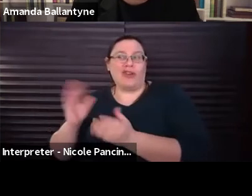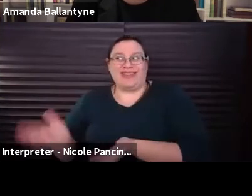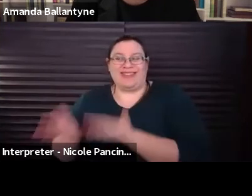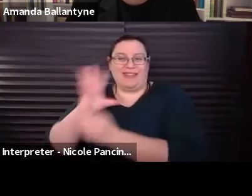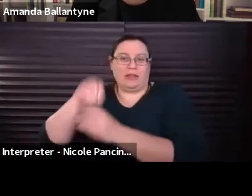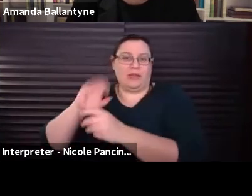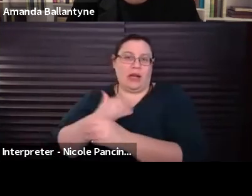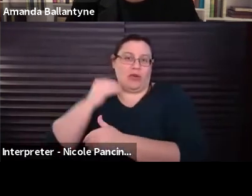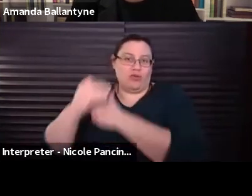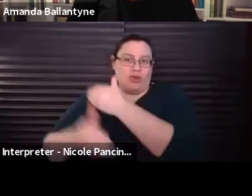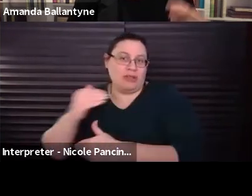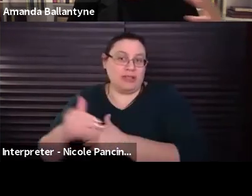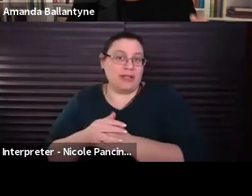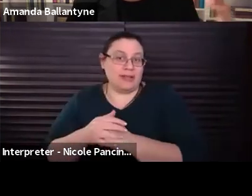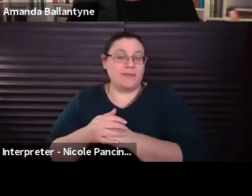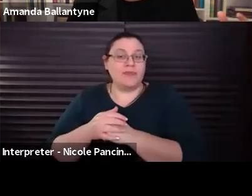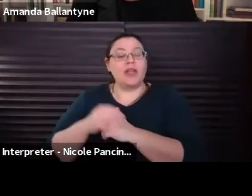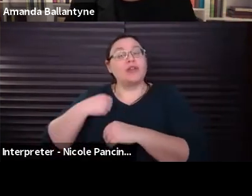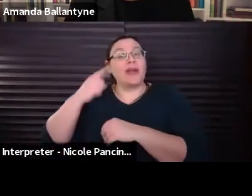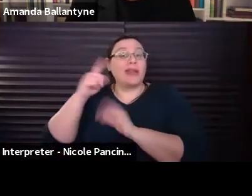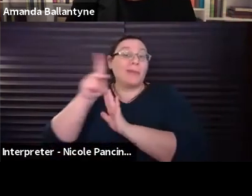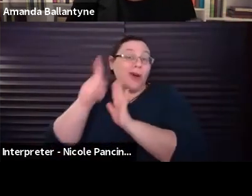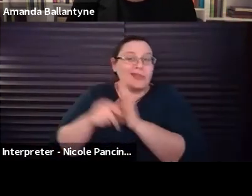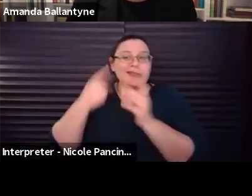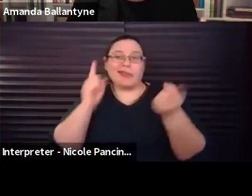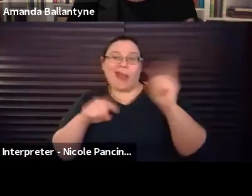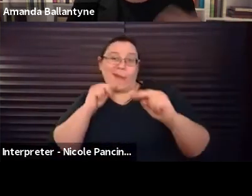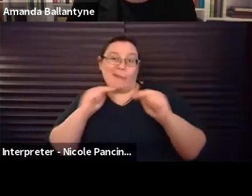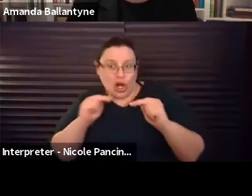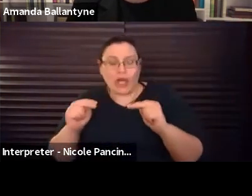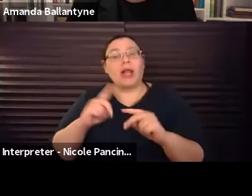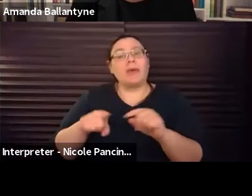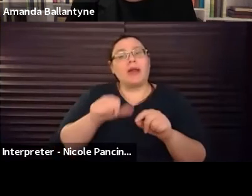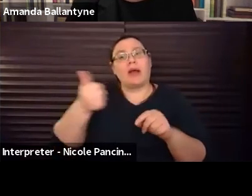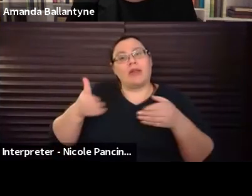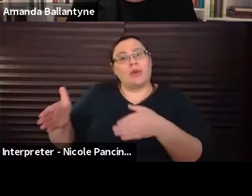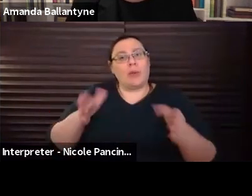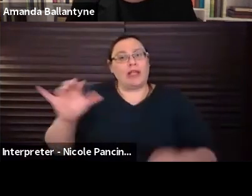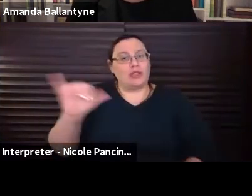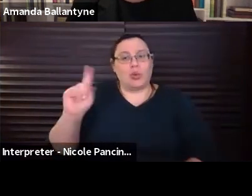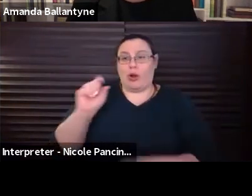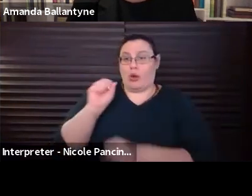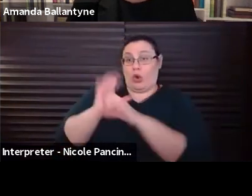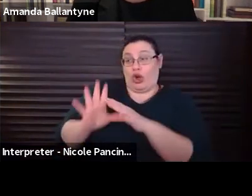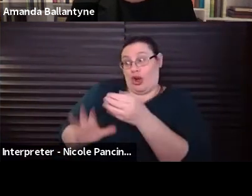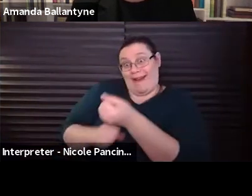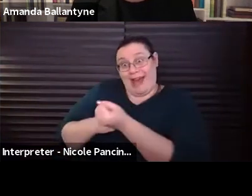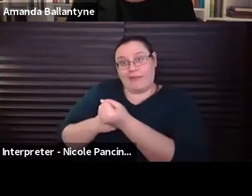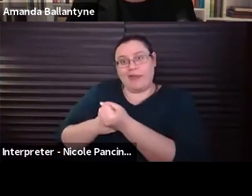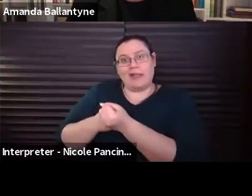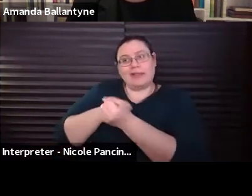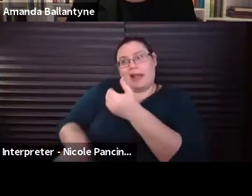know, so I think there, in addition to sort of policy and bargaining solutions, there are other ways that worker advocates can insert